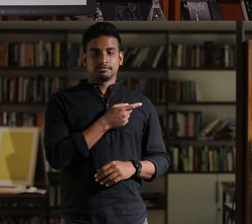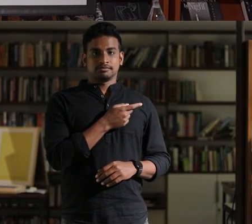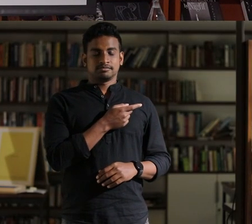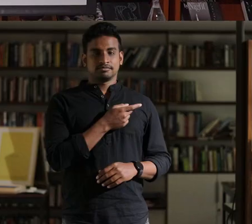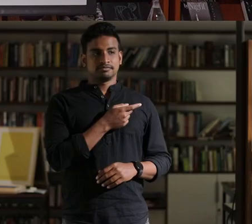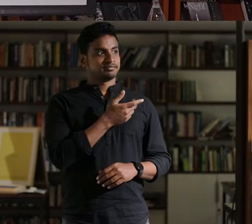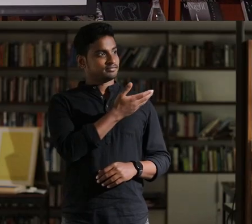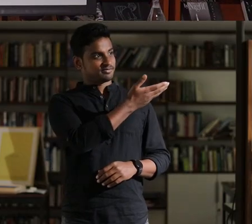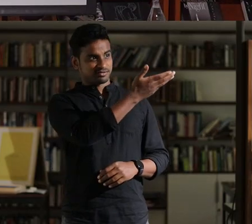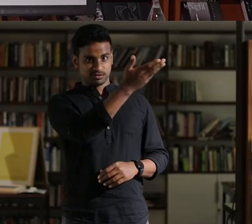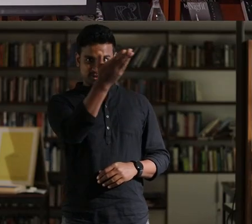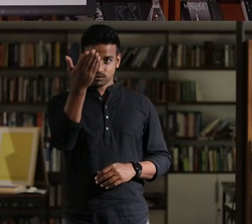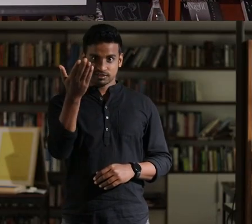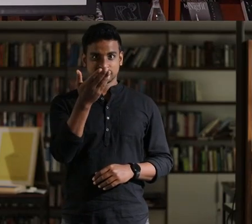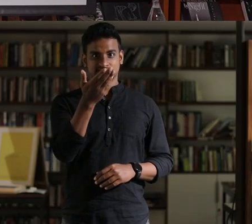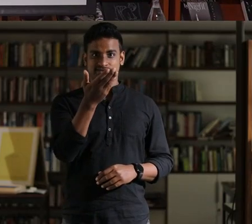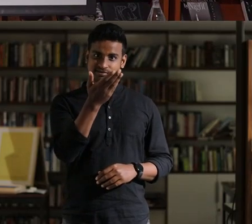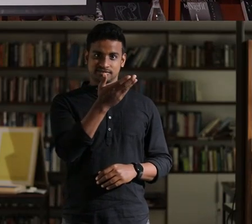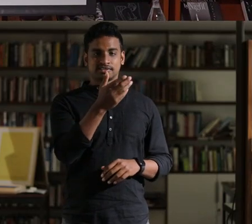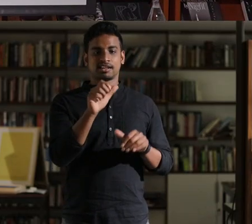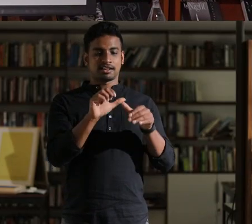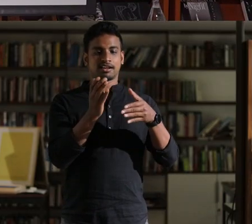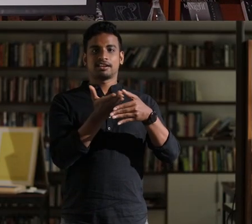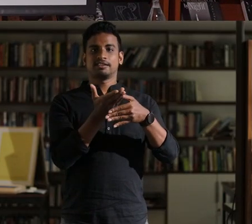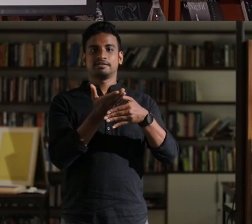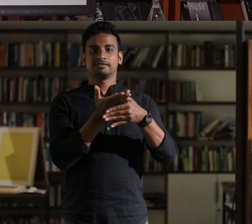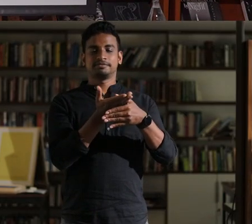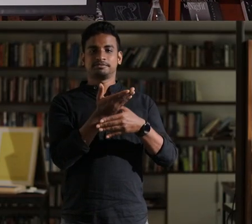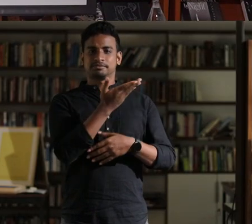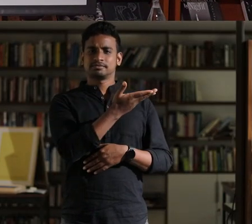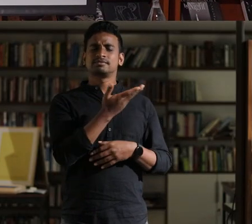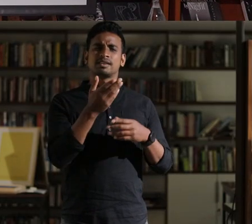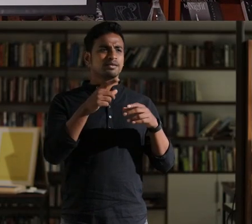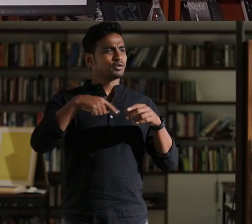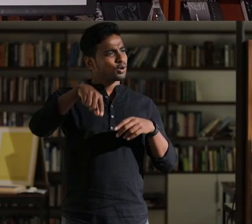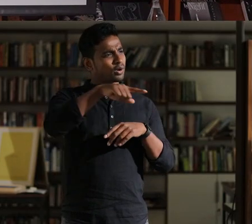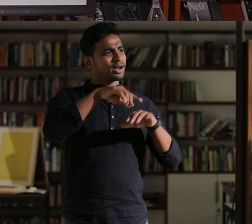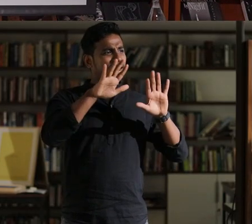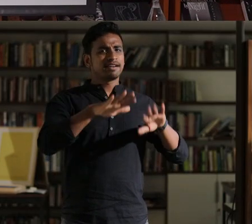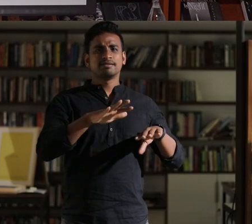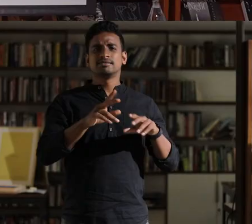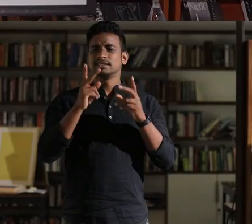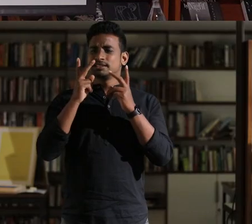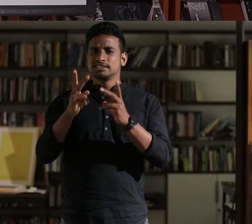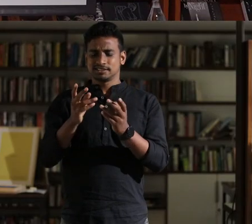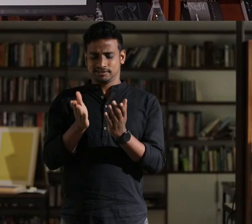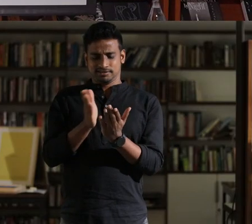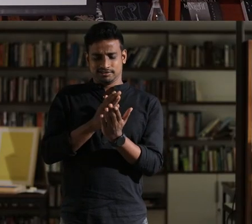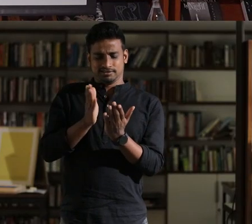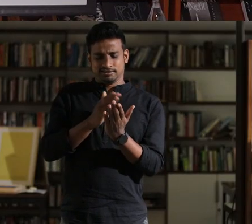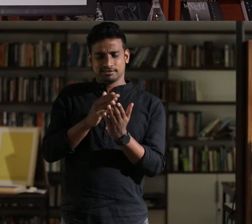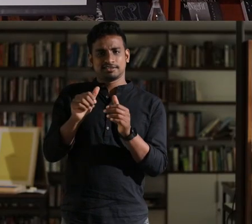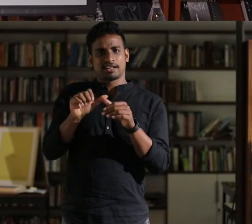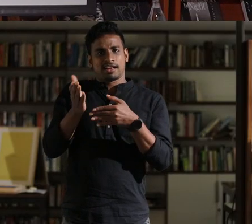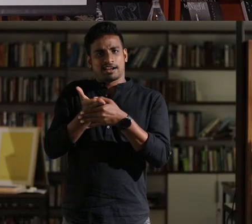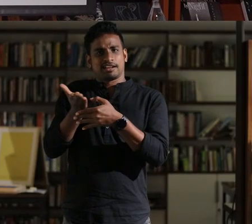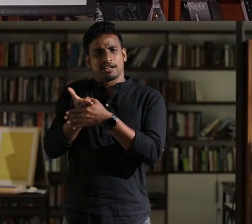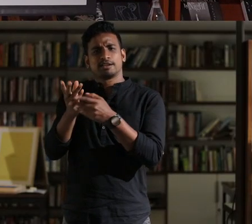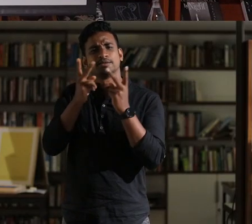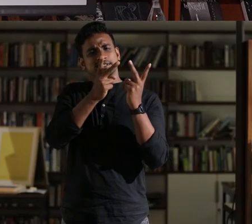today. I mean, we're looking at archives all the time, every day, every moment. So what in the world are we trying to